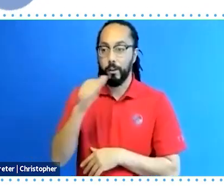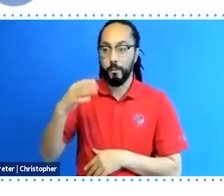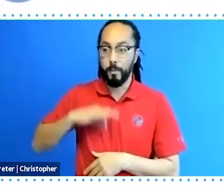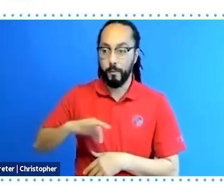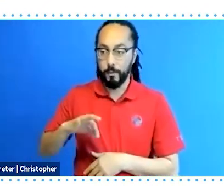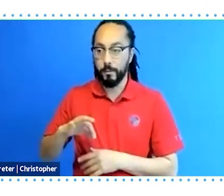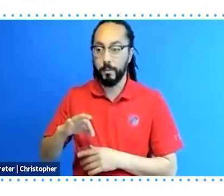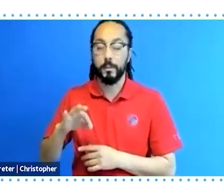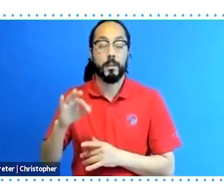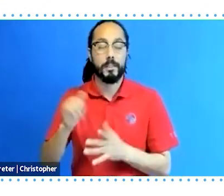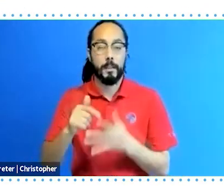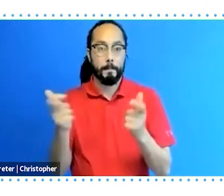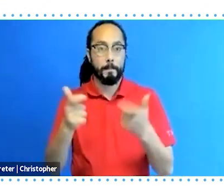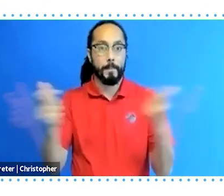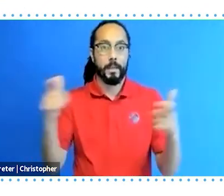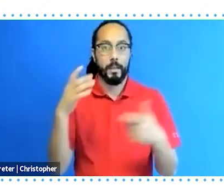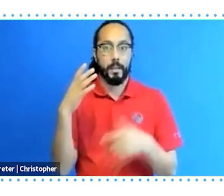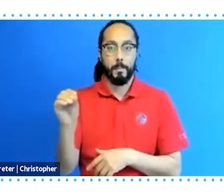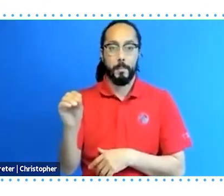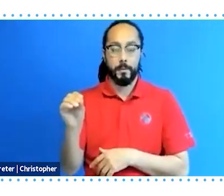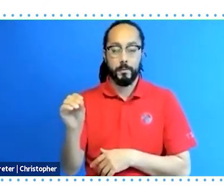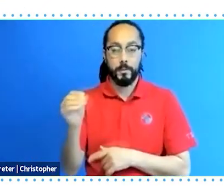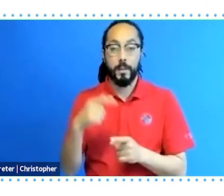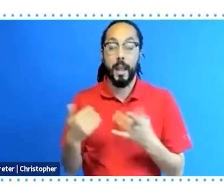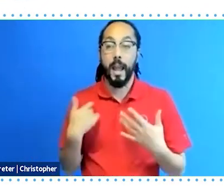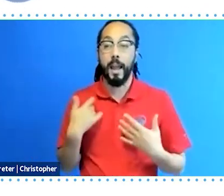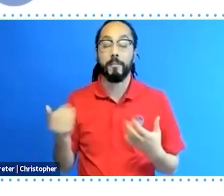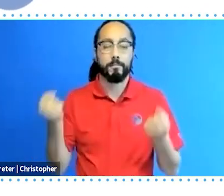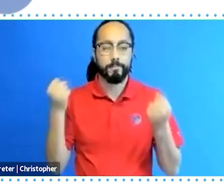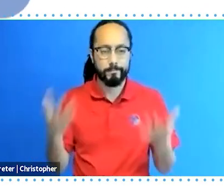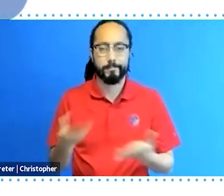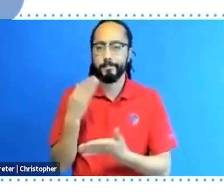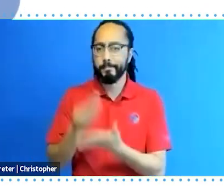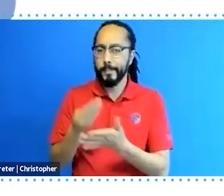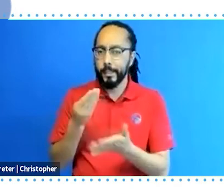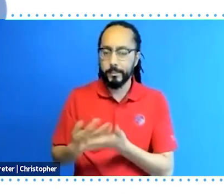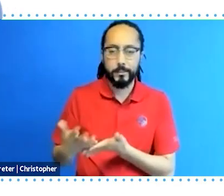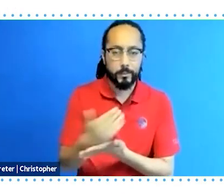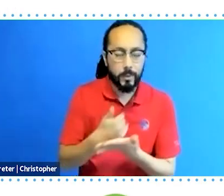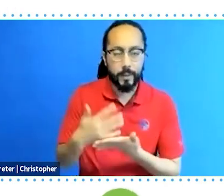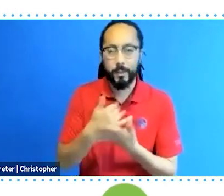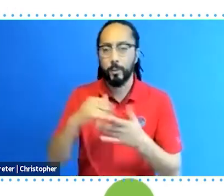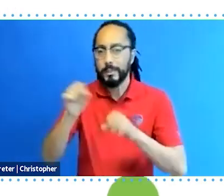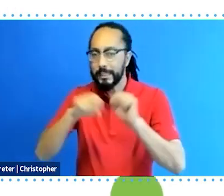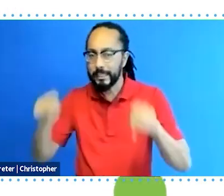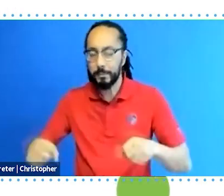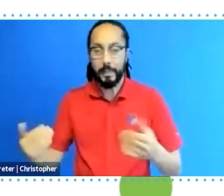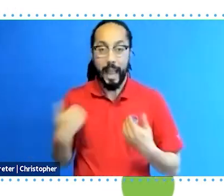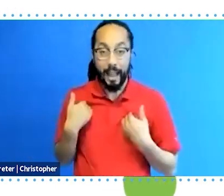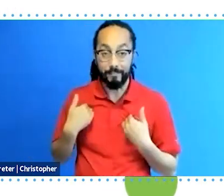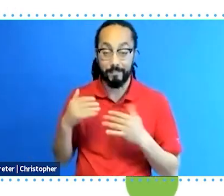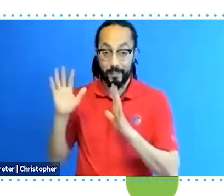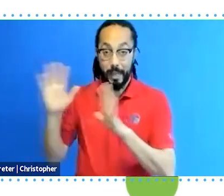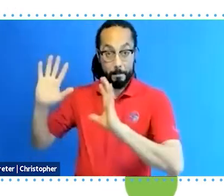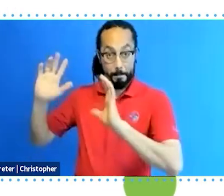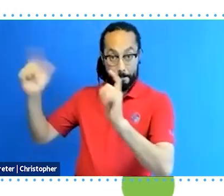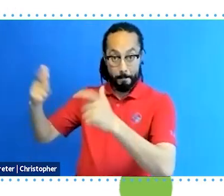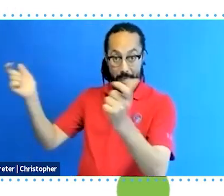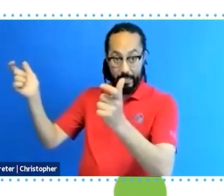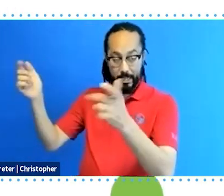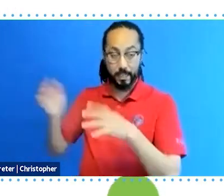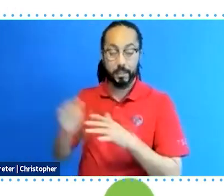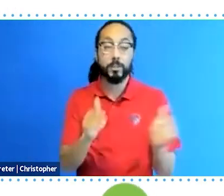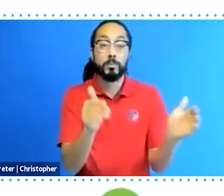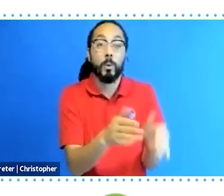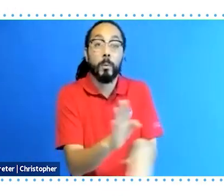large corporations. Like they have massive amounts of revenue and systems. And for smaller businesses, it's just expected that they don't need